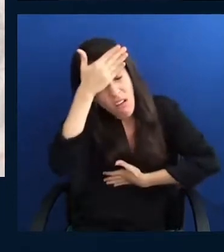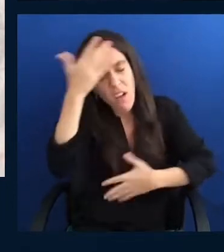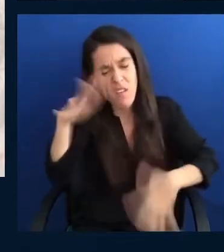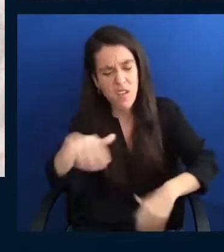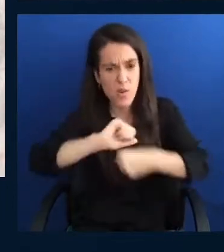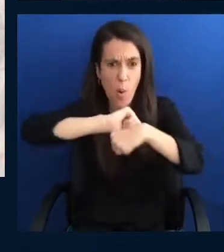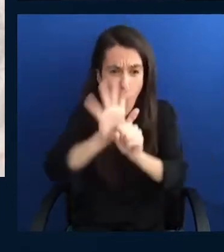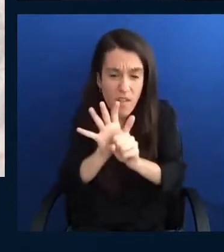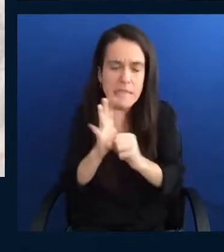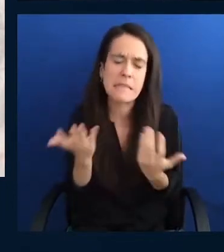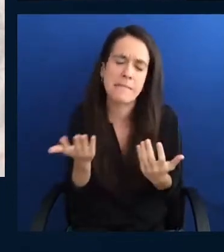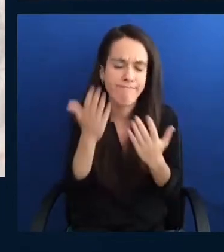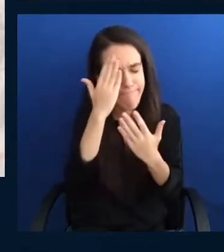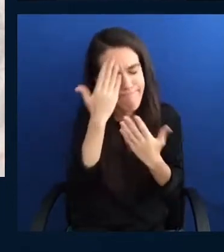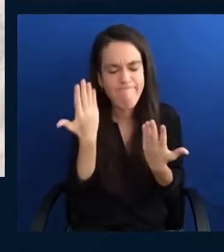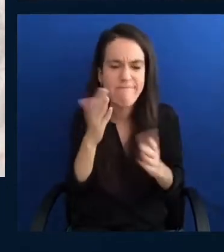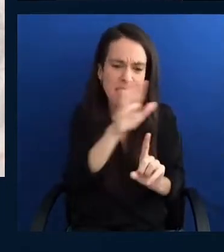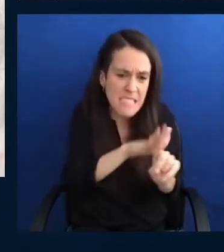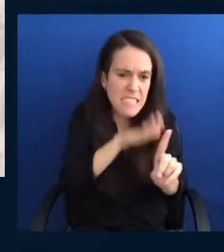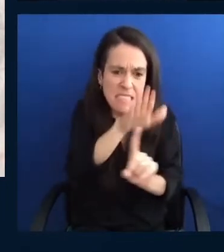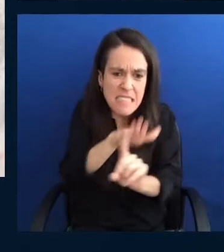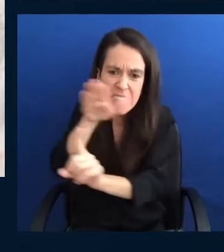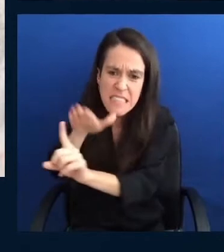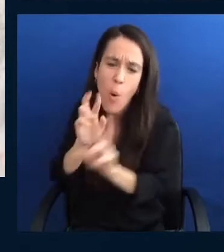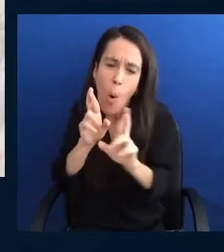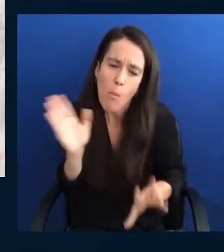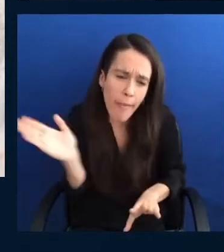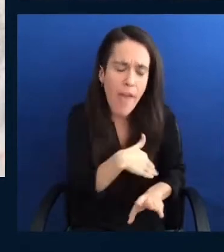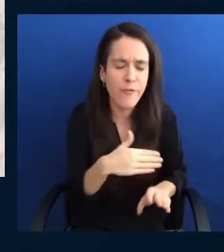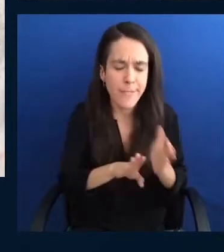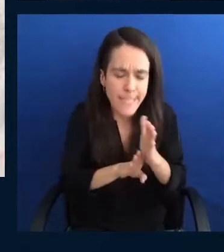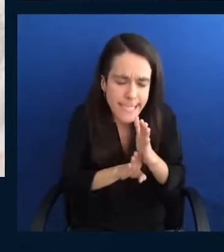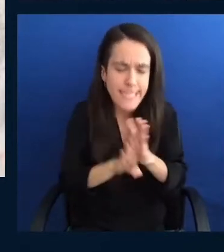really hoping for a quick recovery for the world, really.